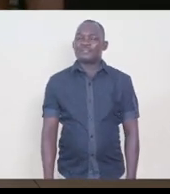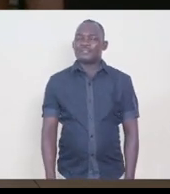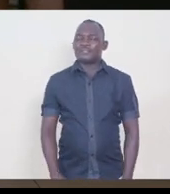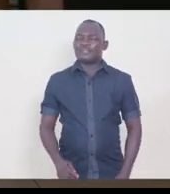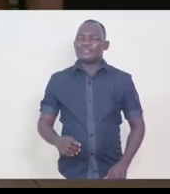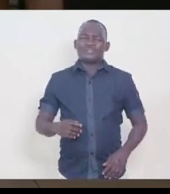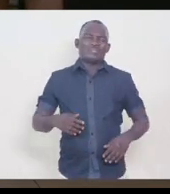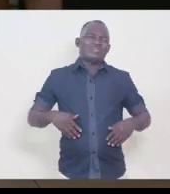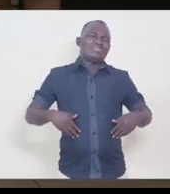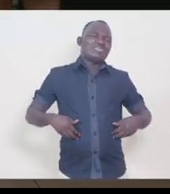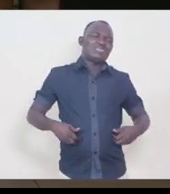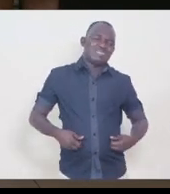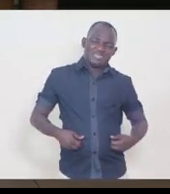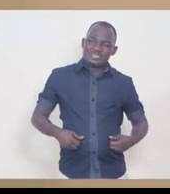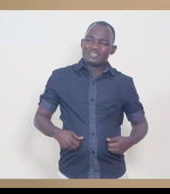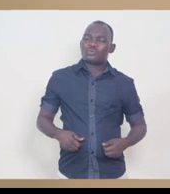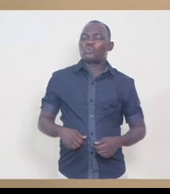Tiger. That's fine.